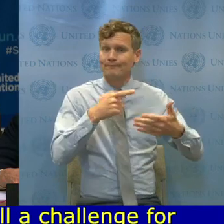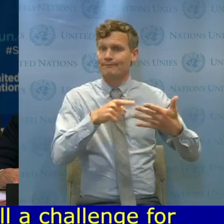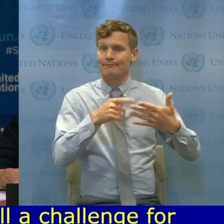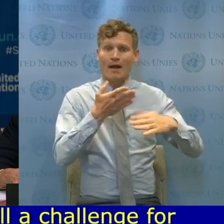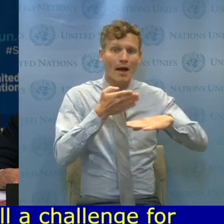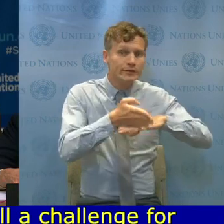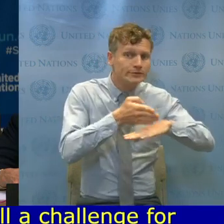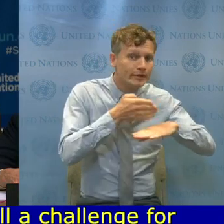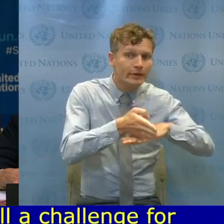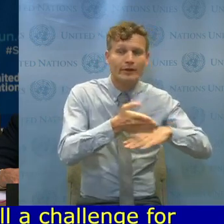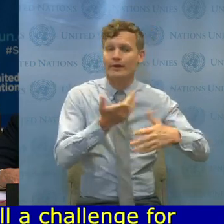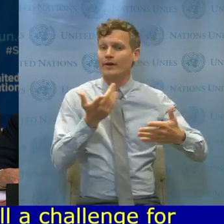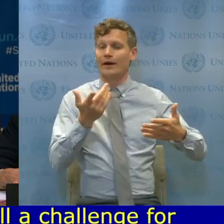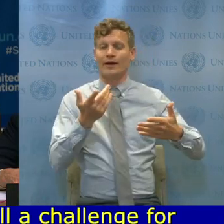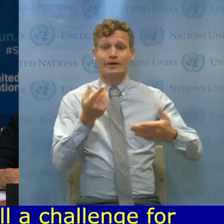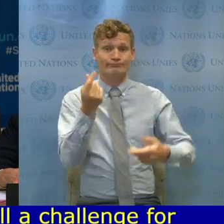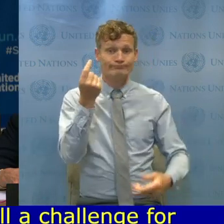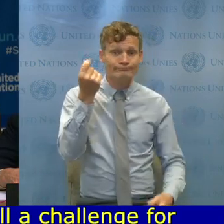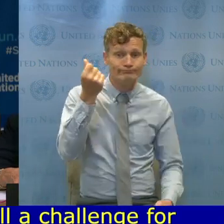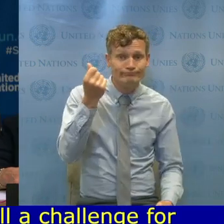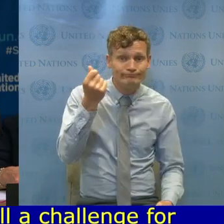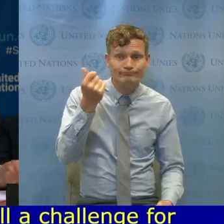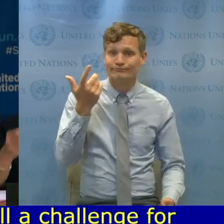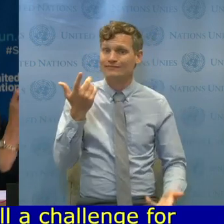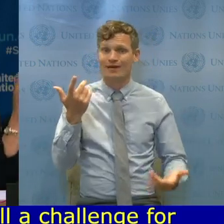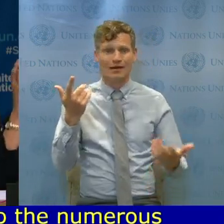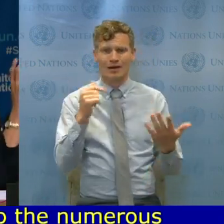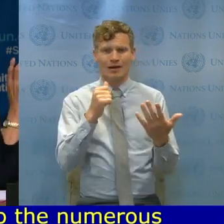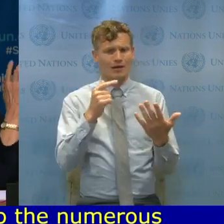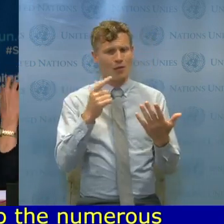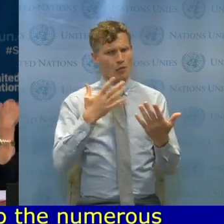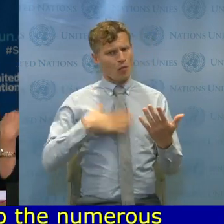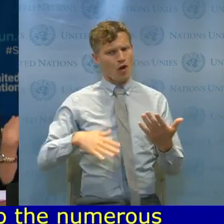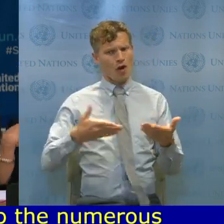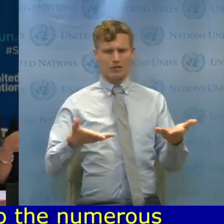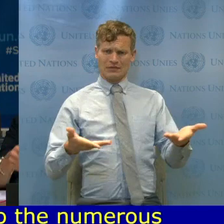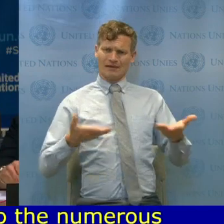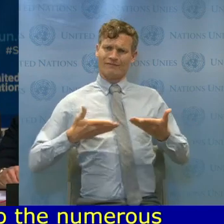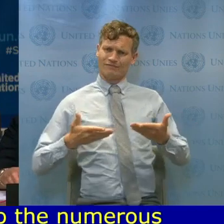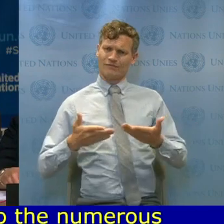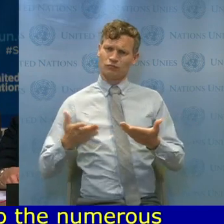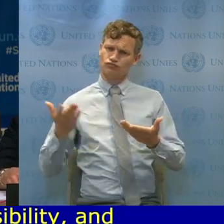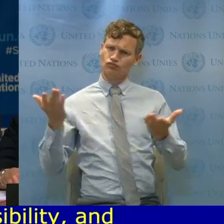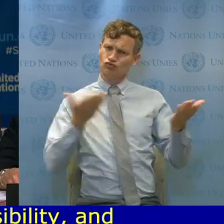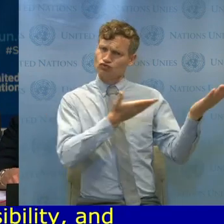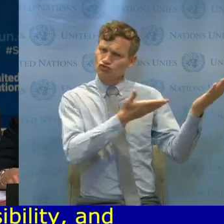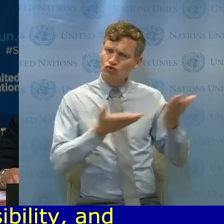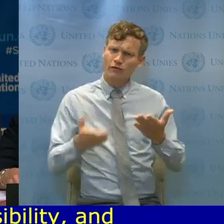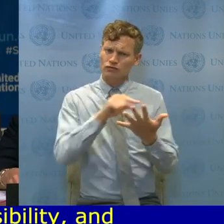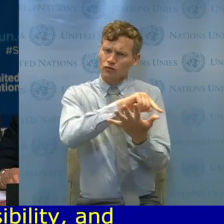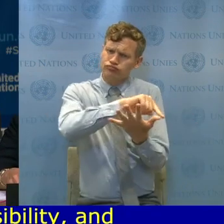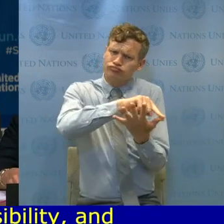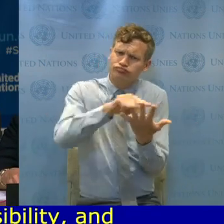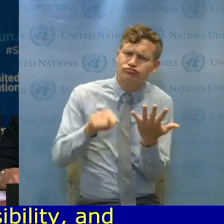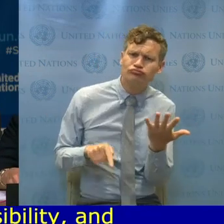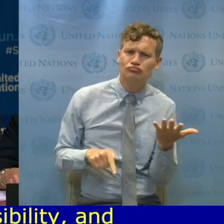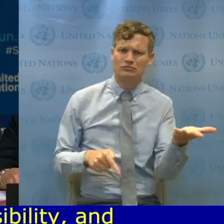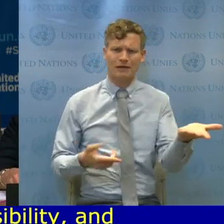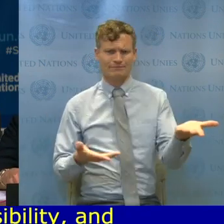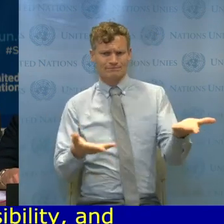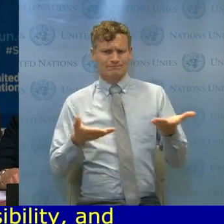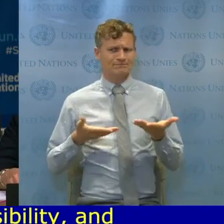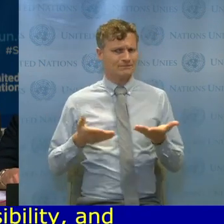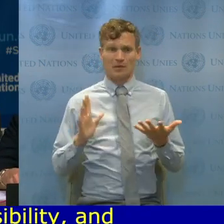affordability of the full range of quality healthcare services, limitations on health insurance, as well